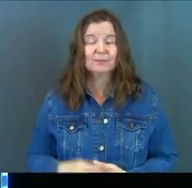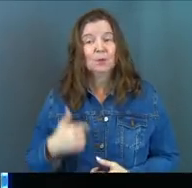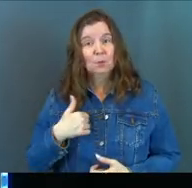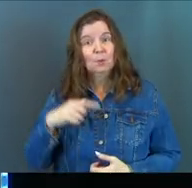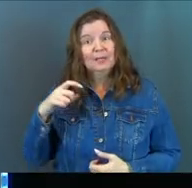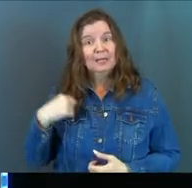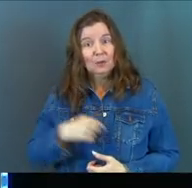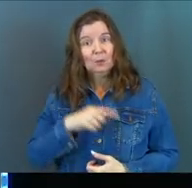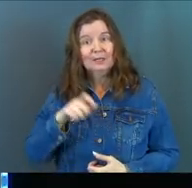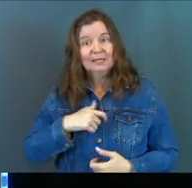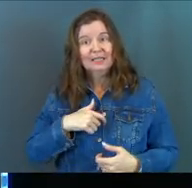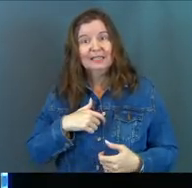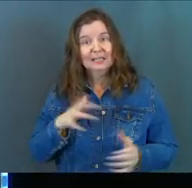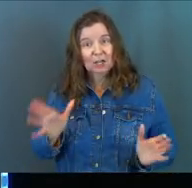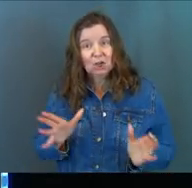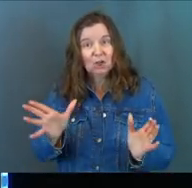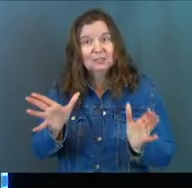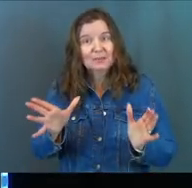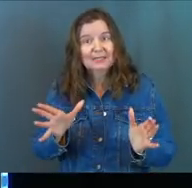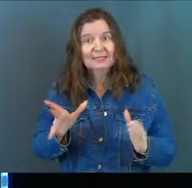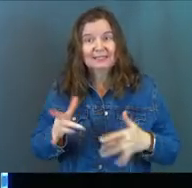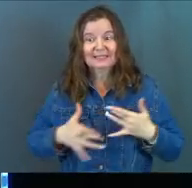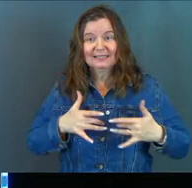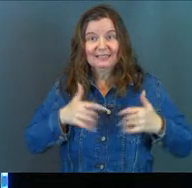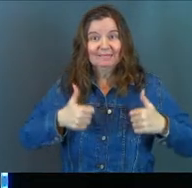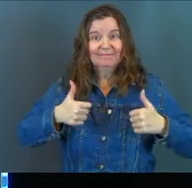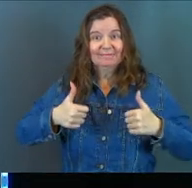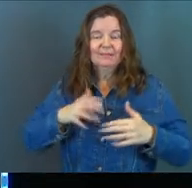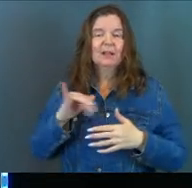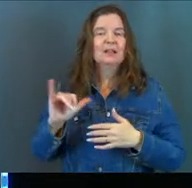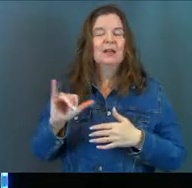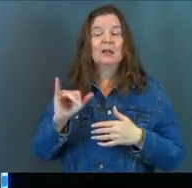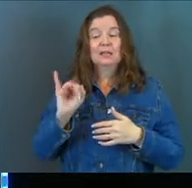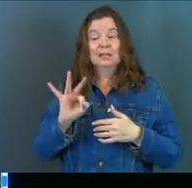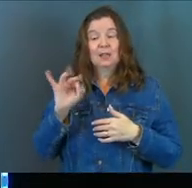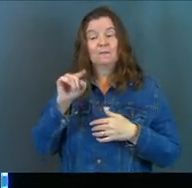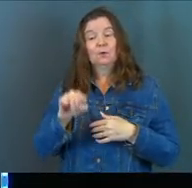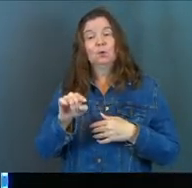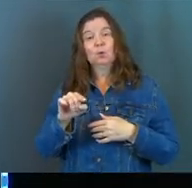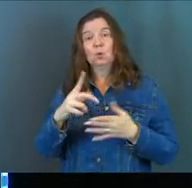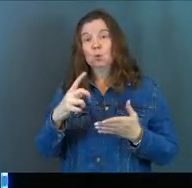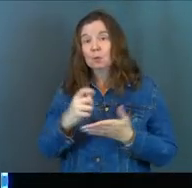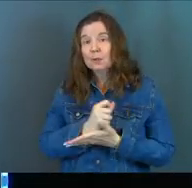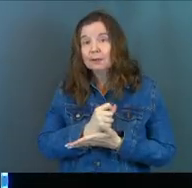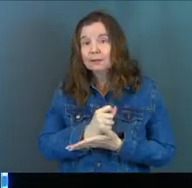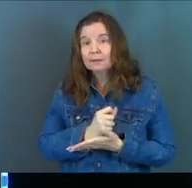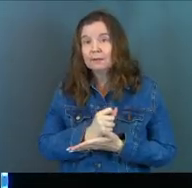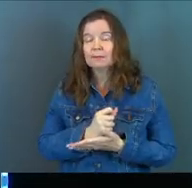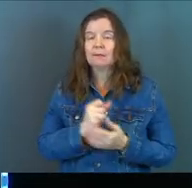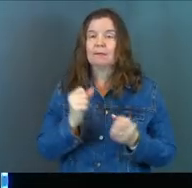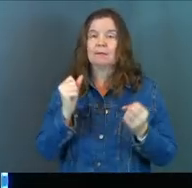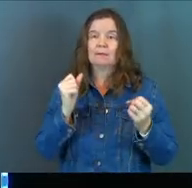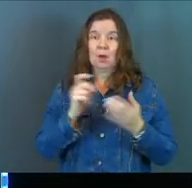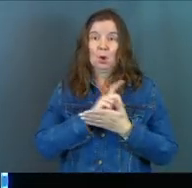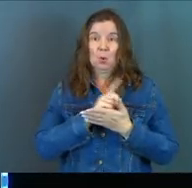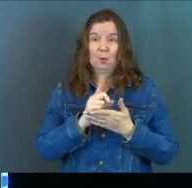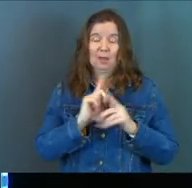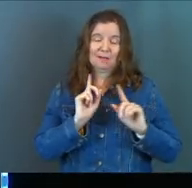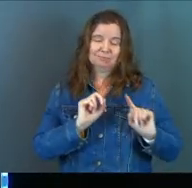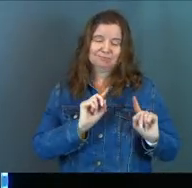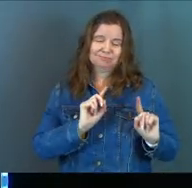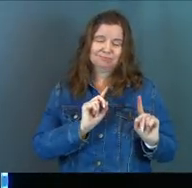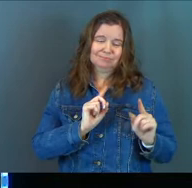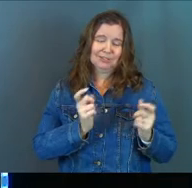We need tiny encouragements. And it's like, if you win a whole week at the